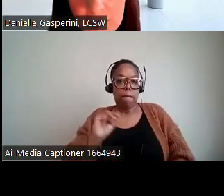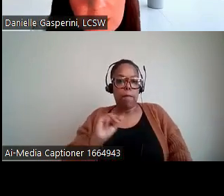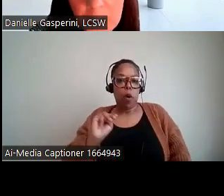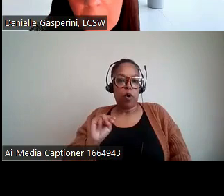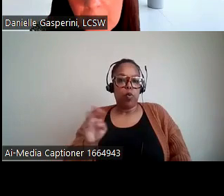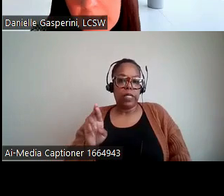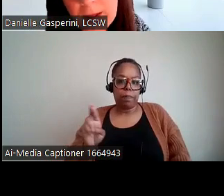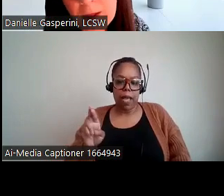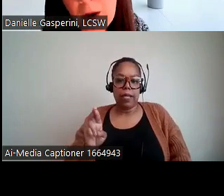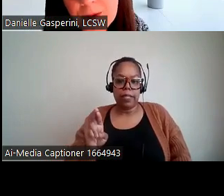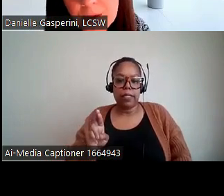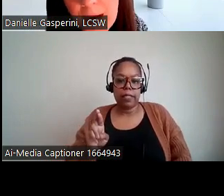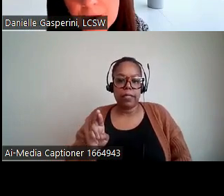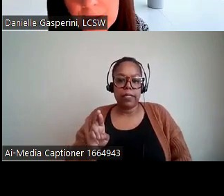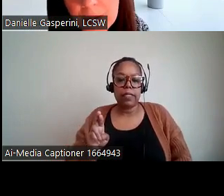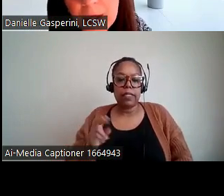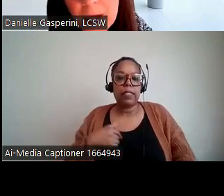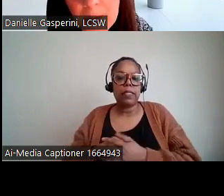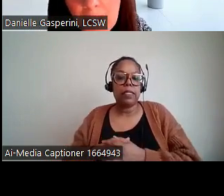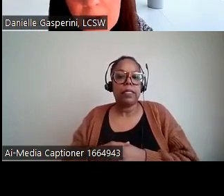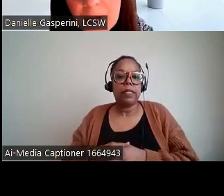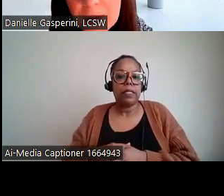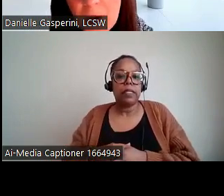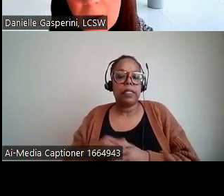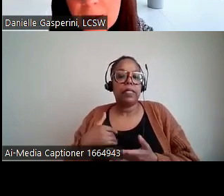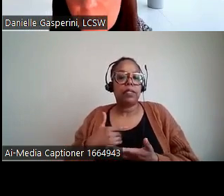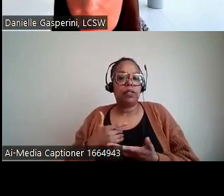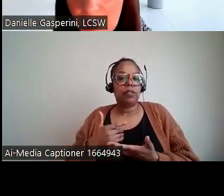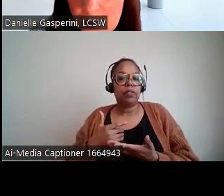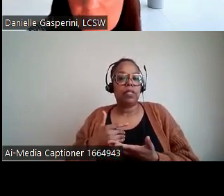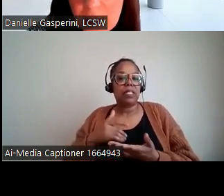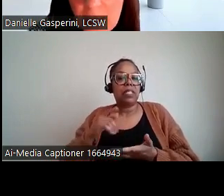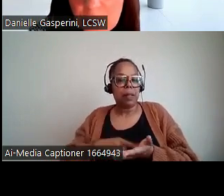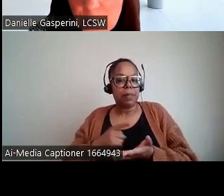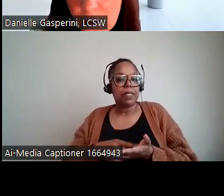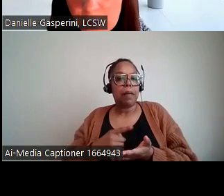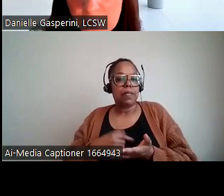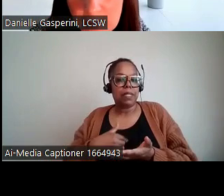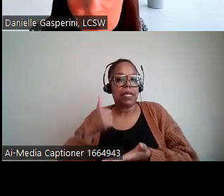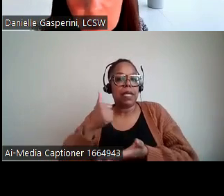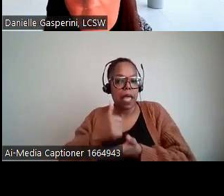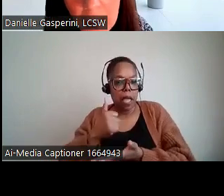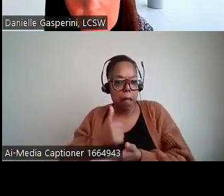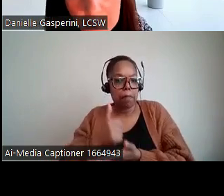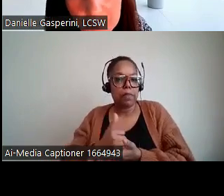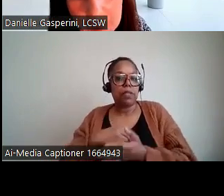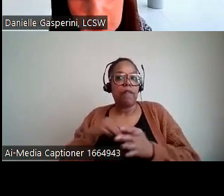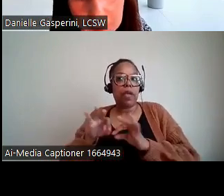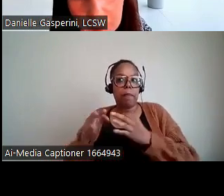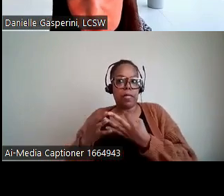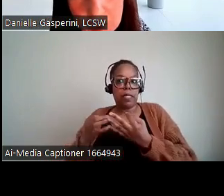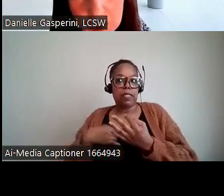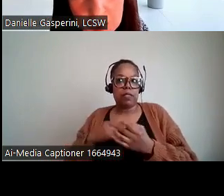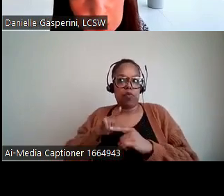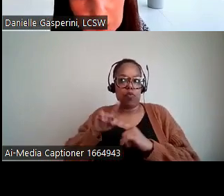We see, an uptick in the officers actually helping families call, and this really keeps those kids out of the juvenile justice